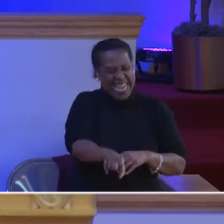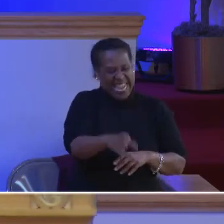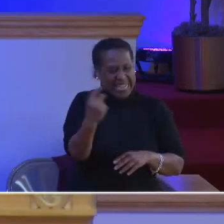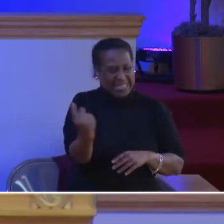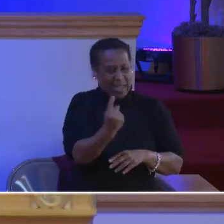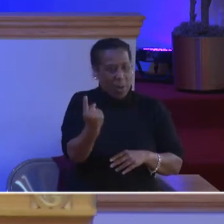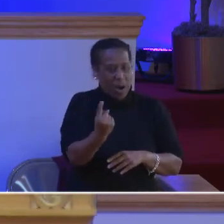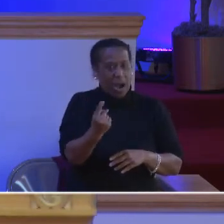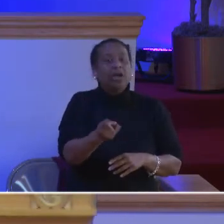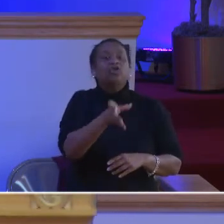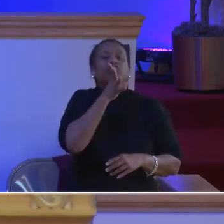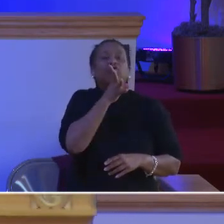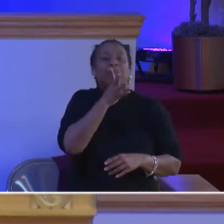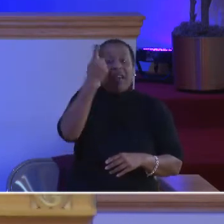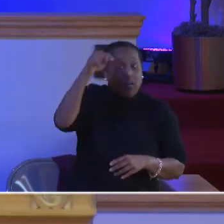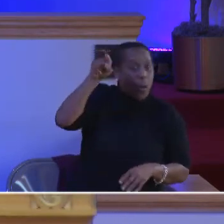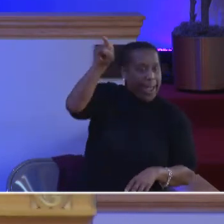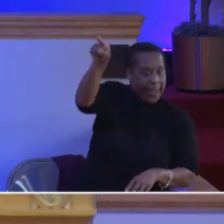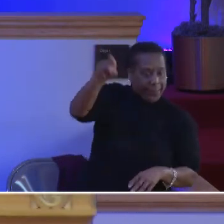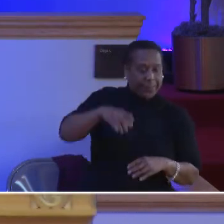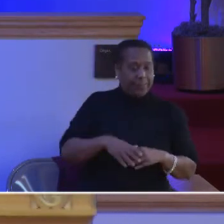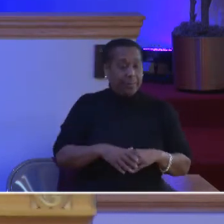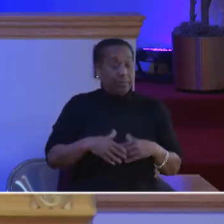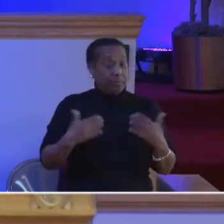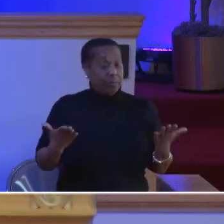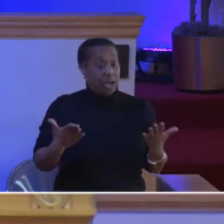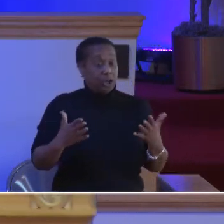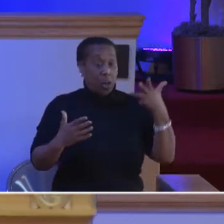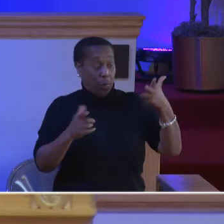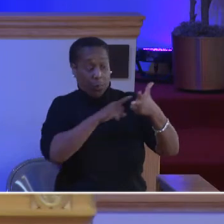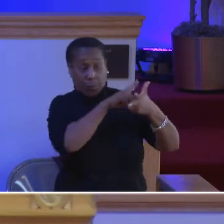to speak for him. So there are